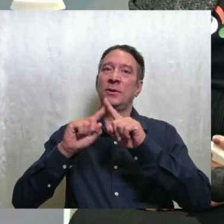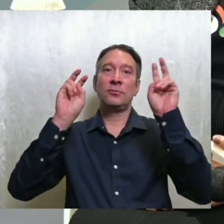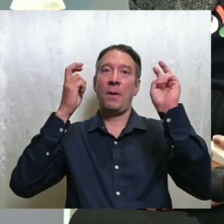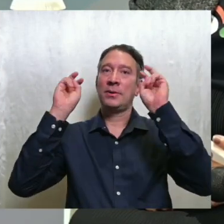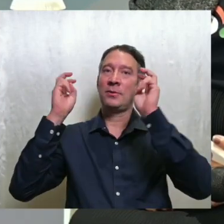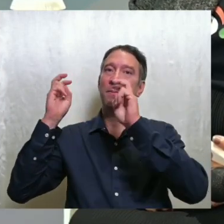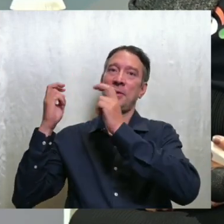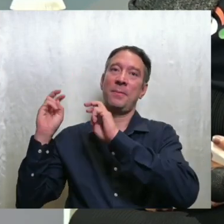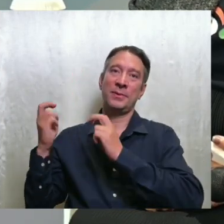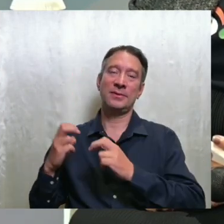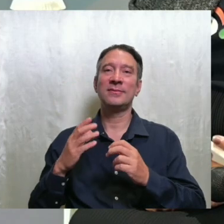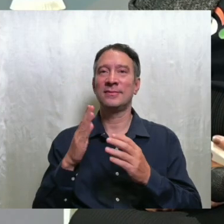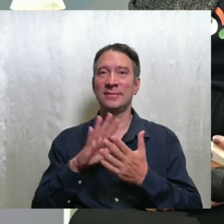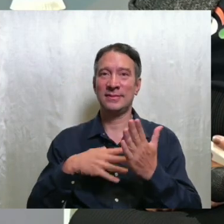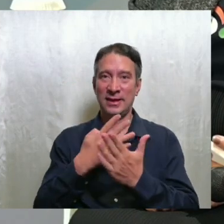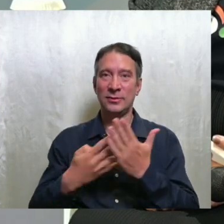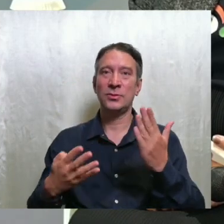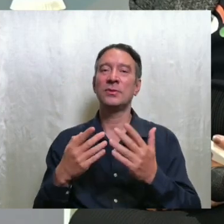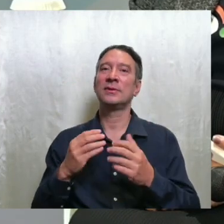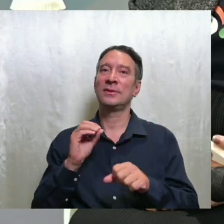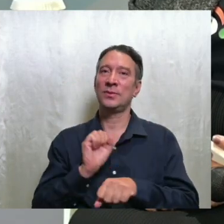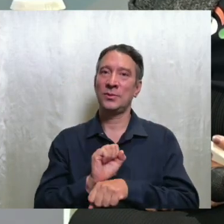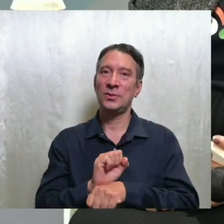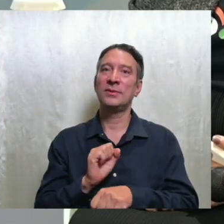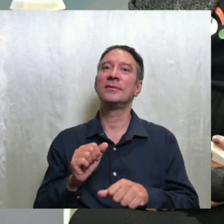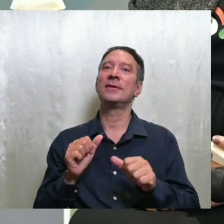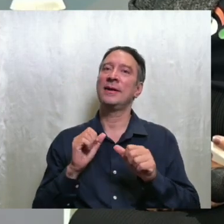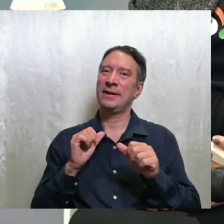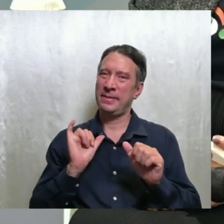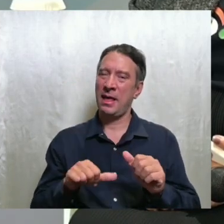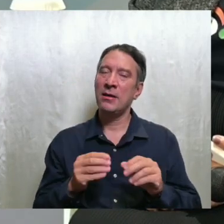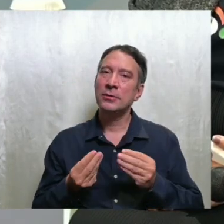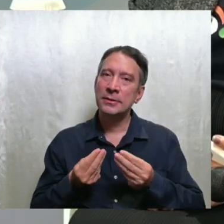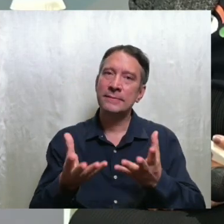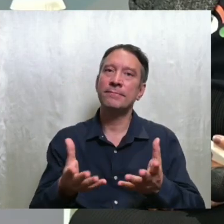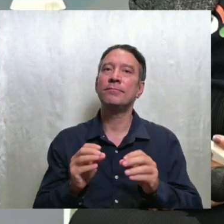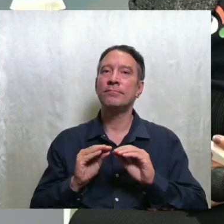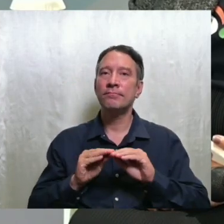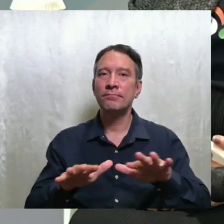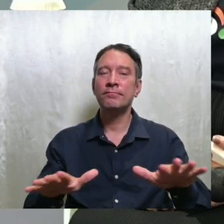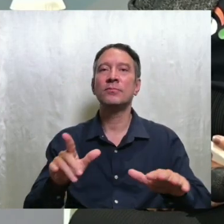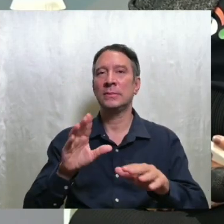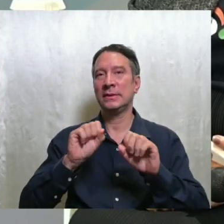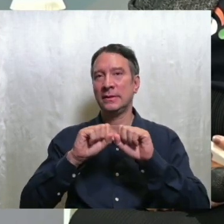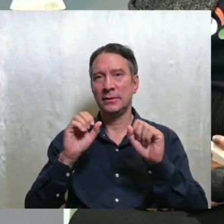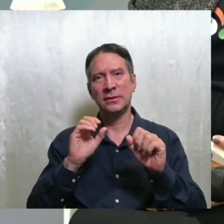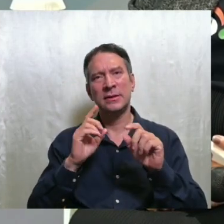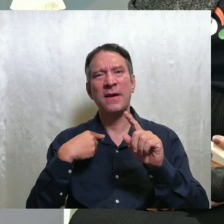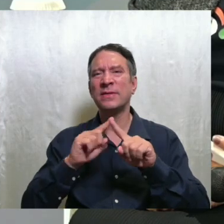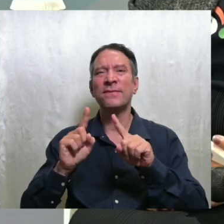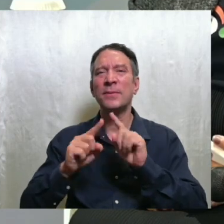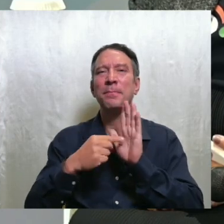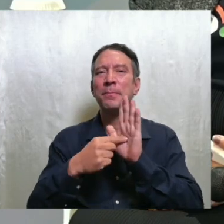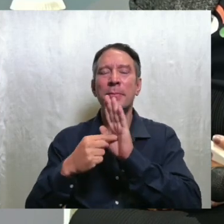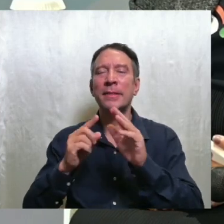plan for our teachers so that we can take our teachers through the journey of digitalization. And that's what I'm saying, that